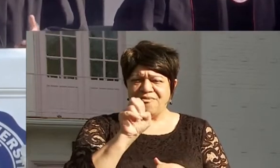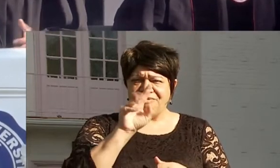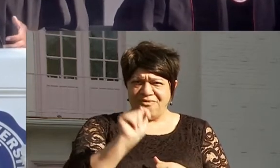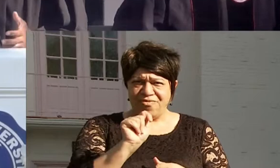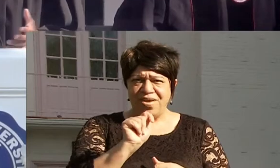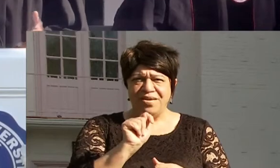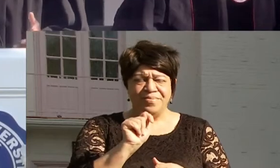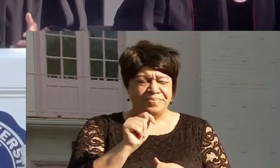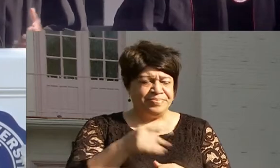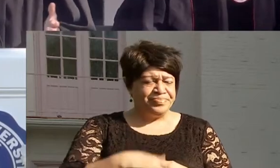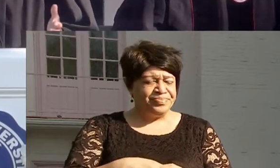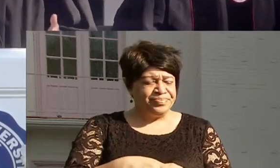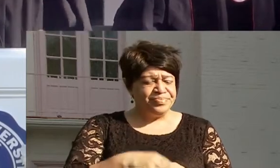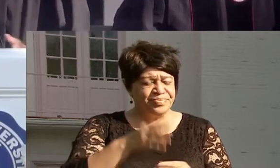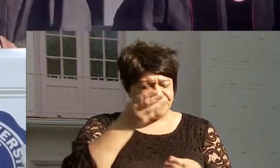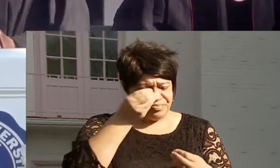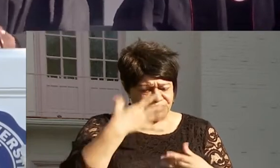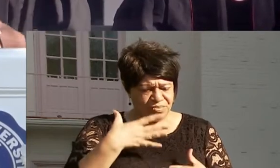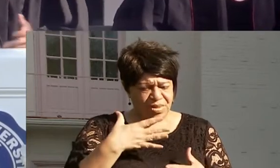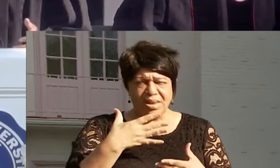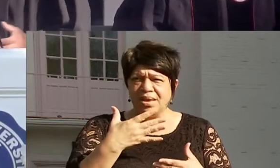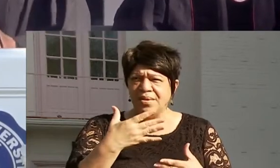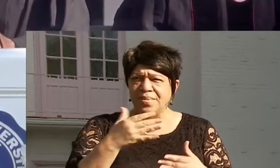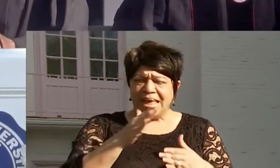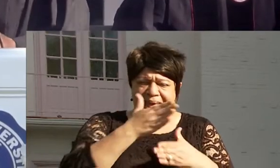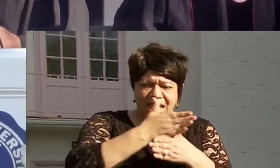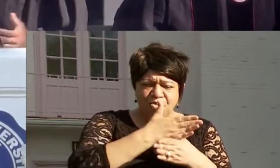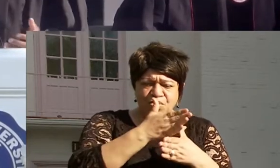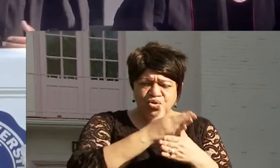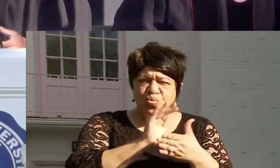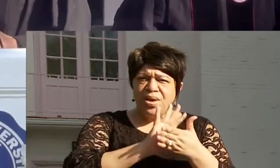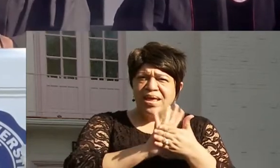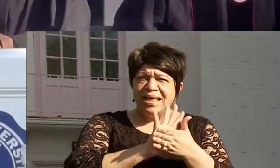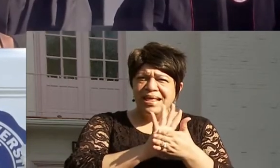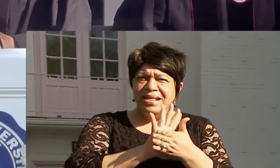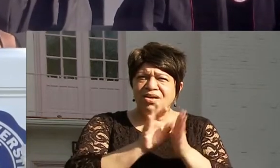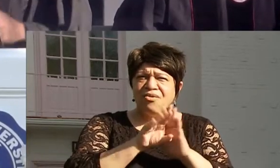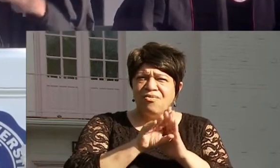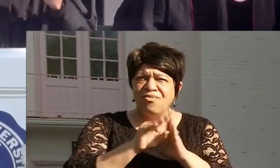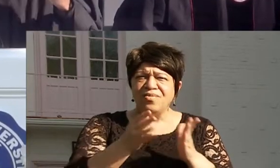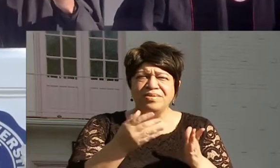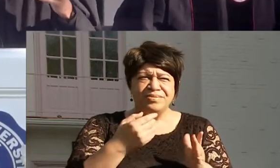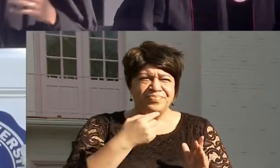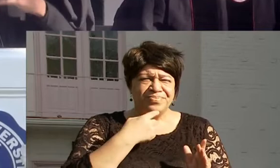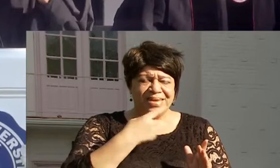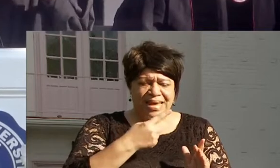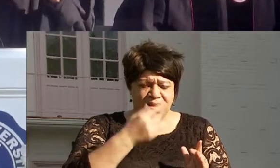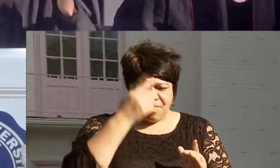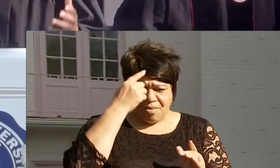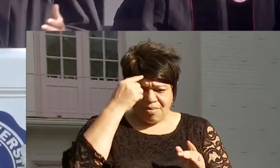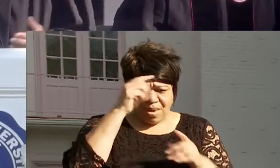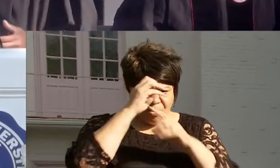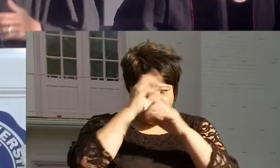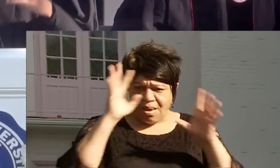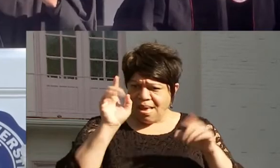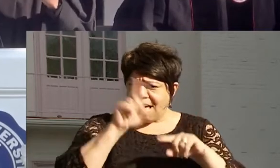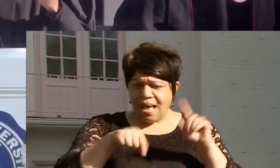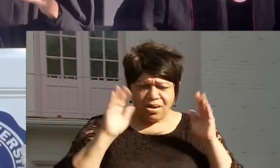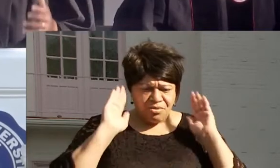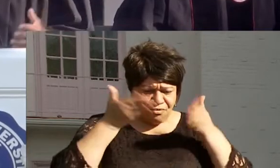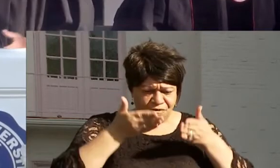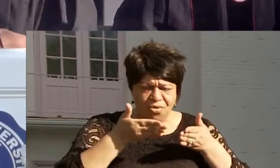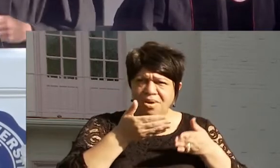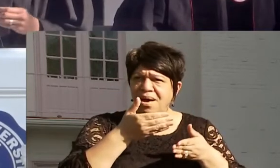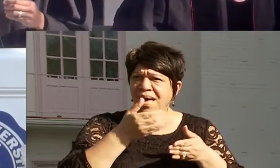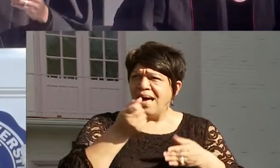me right in between takes after the director asked if we were ready to shoot. And it blew my mind. I couldn't focus. It made so